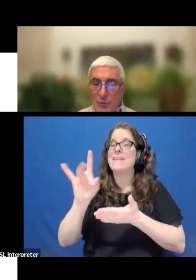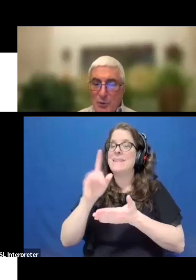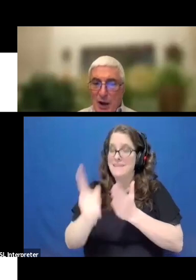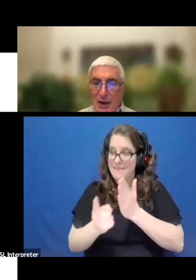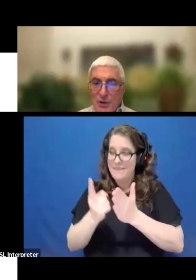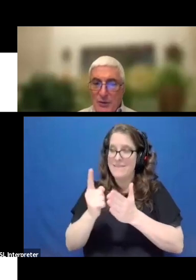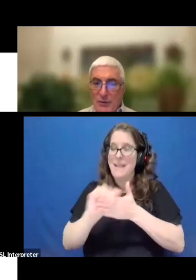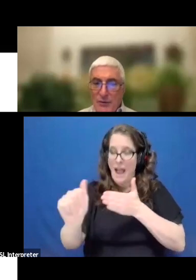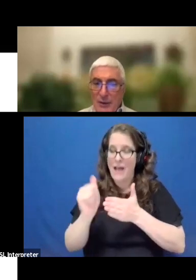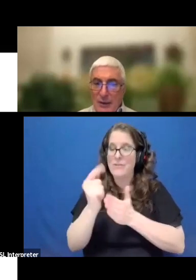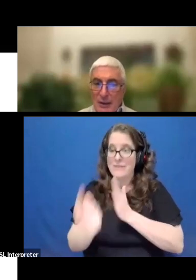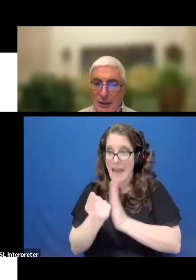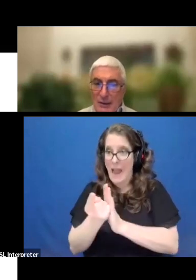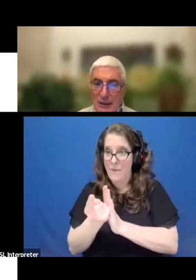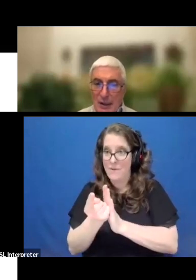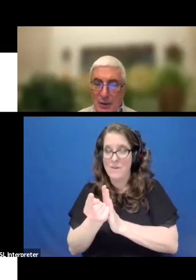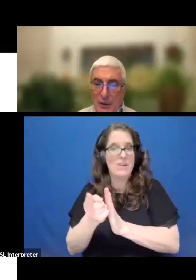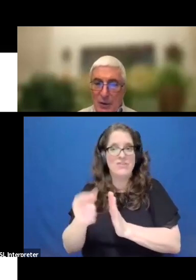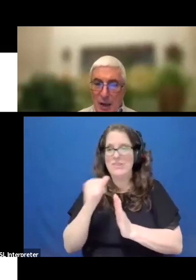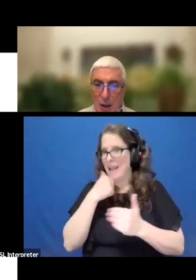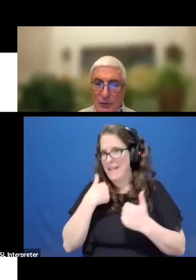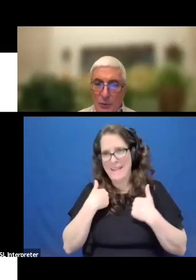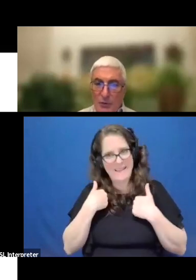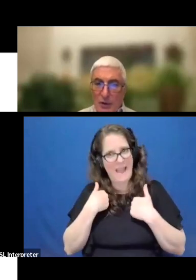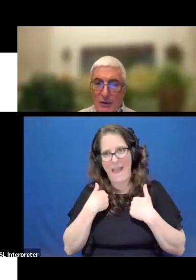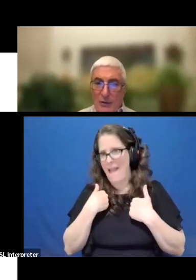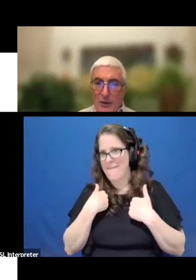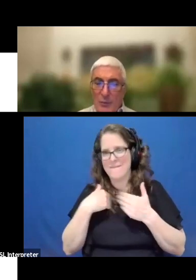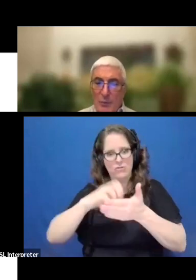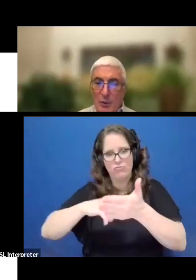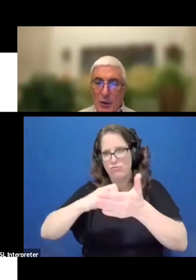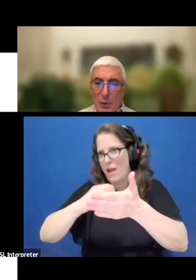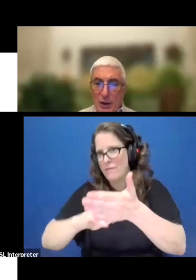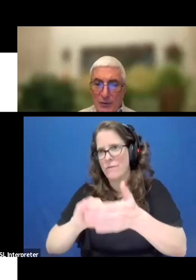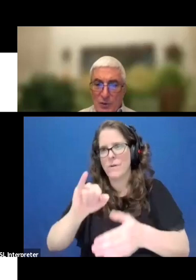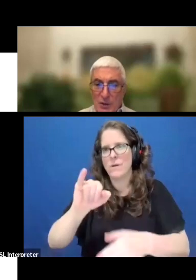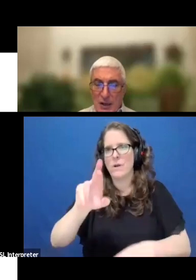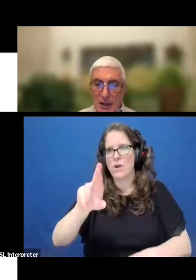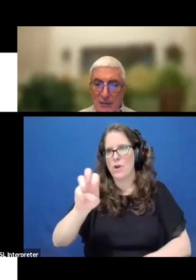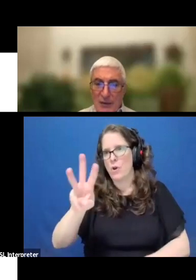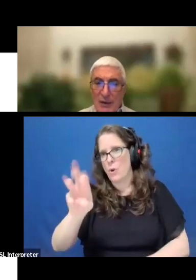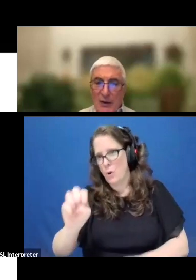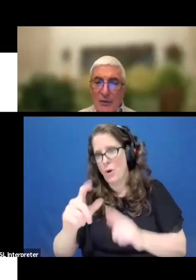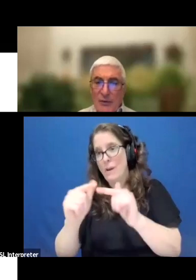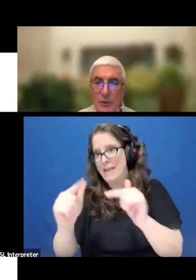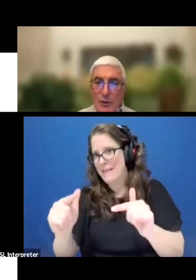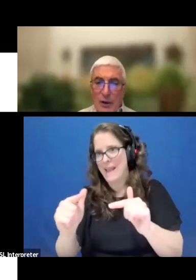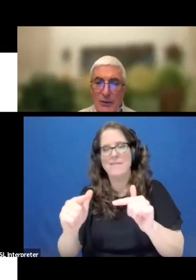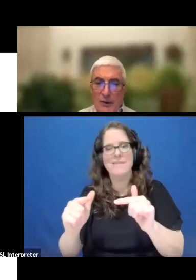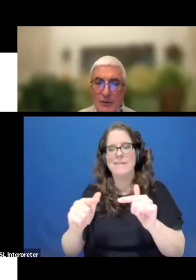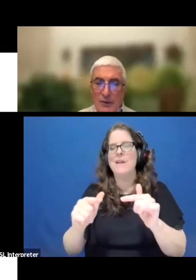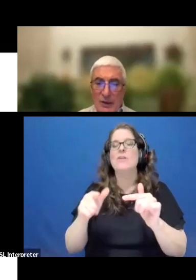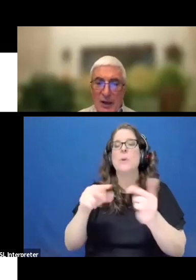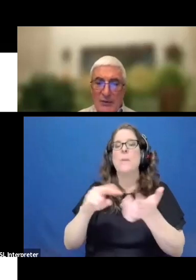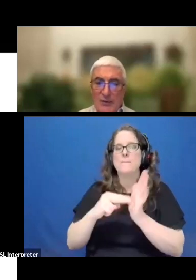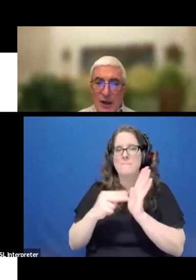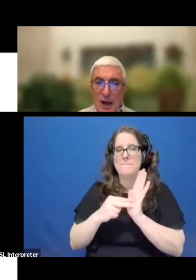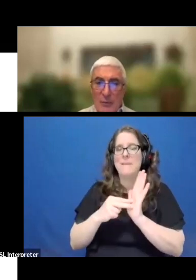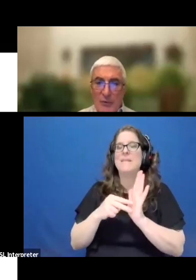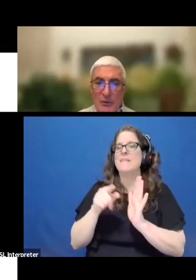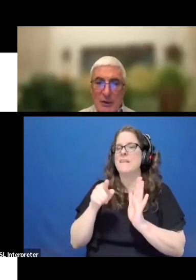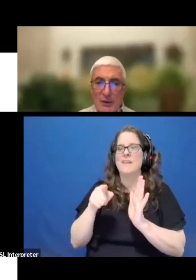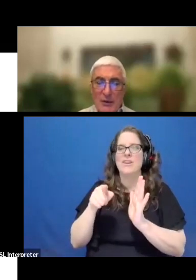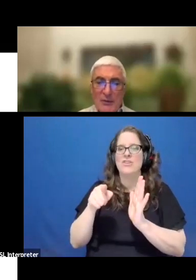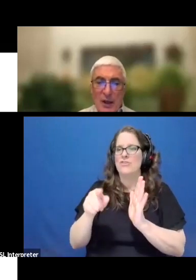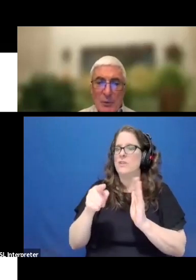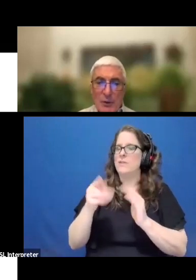enough subtractions to get her countable income below SGA, so her SSDI